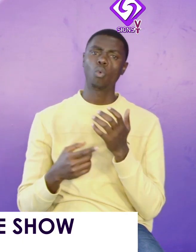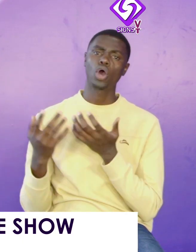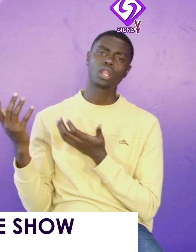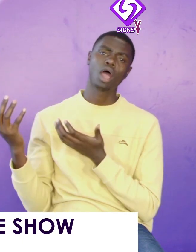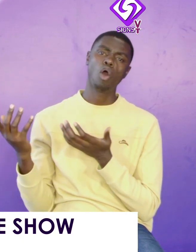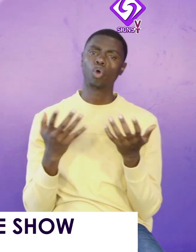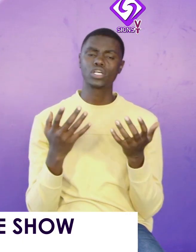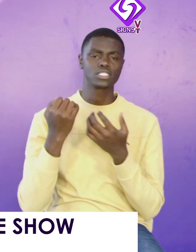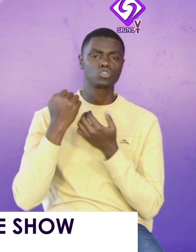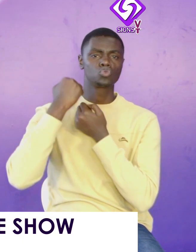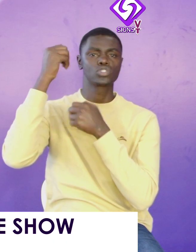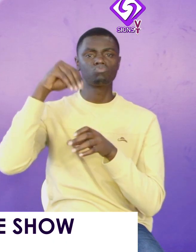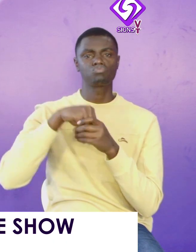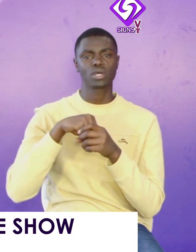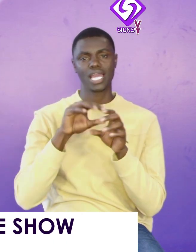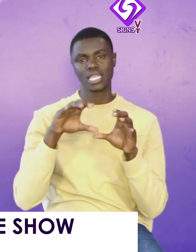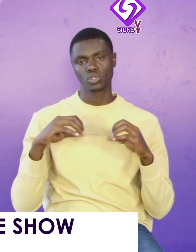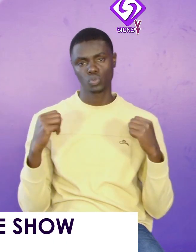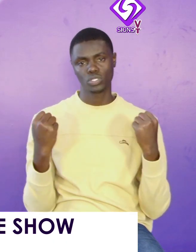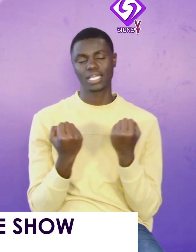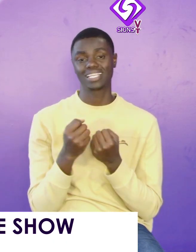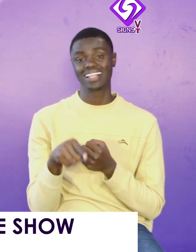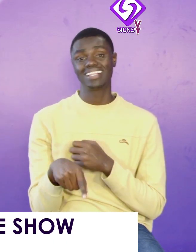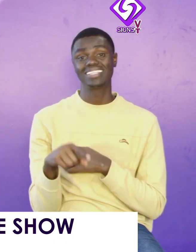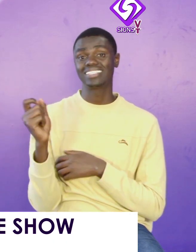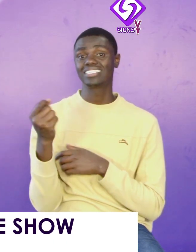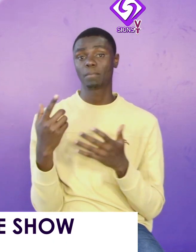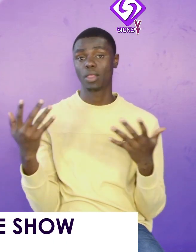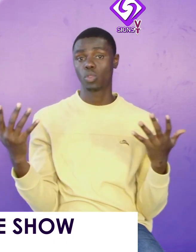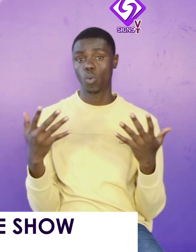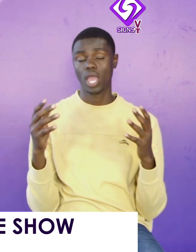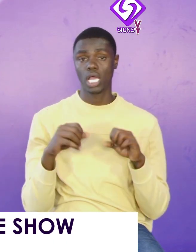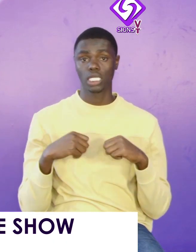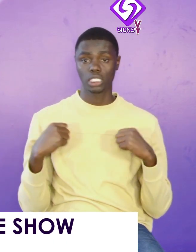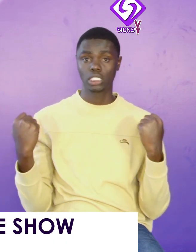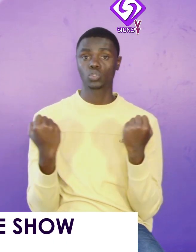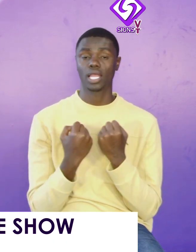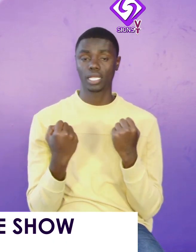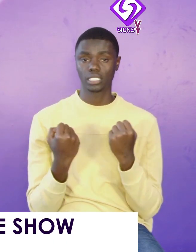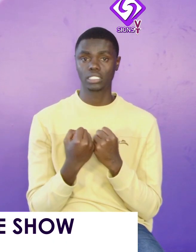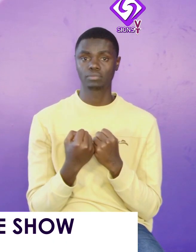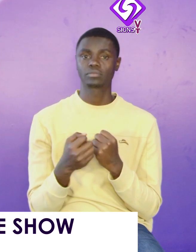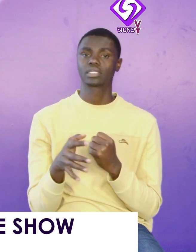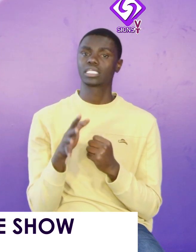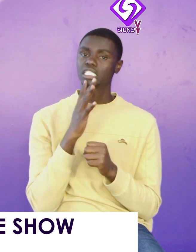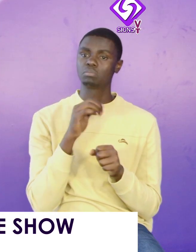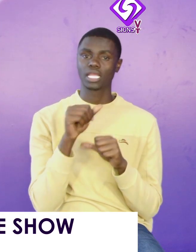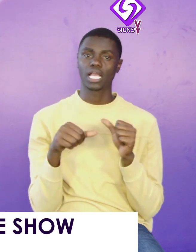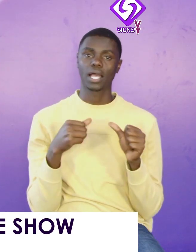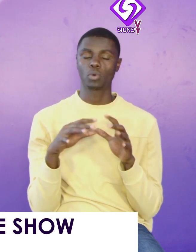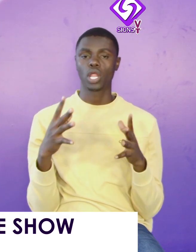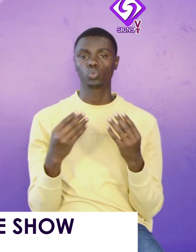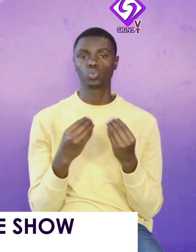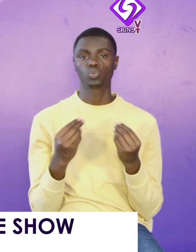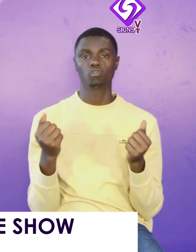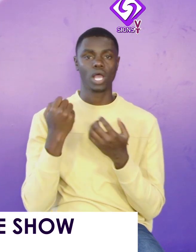suicides in the society. It's a month where the society is thinking about how to deal with